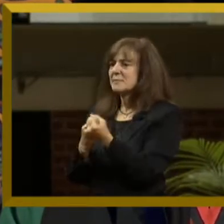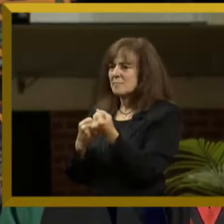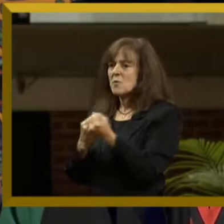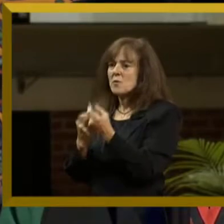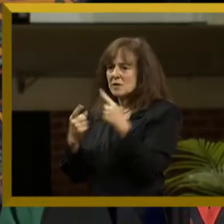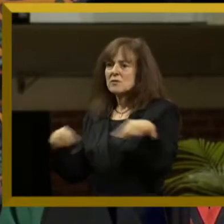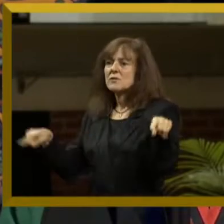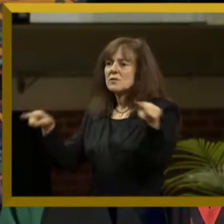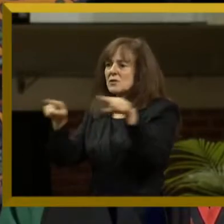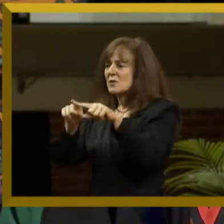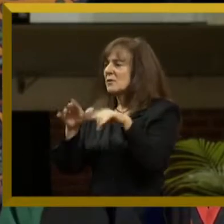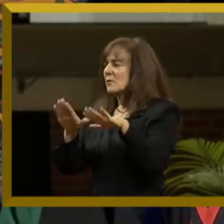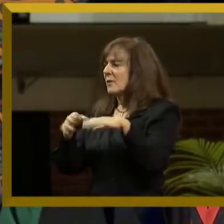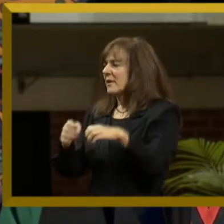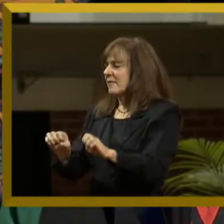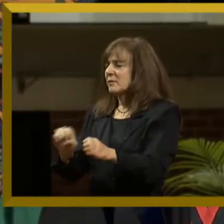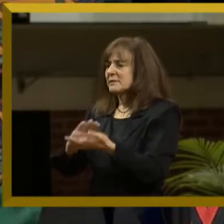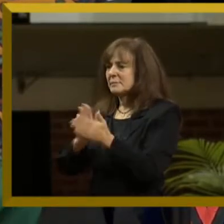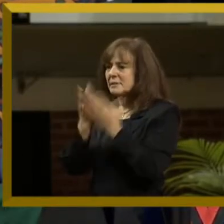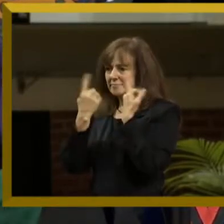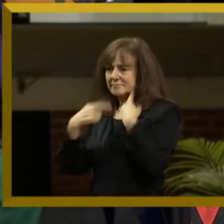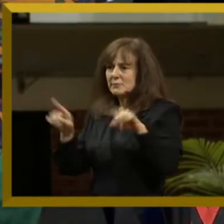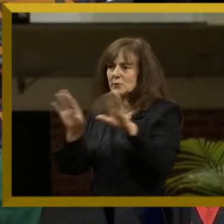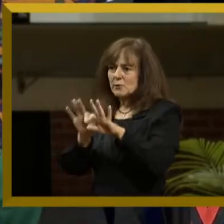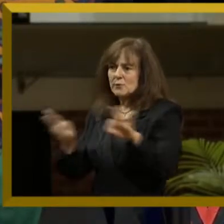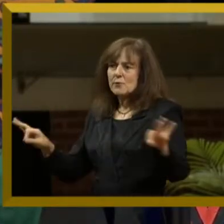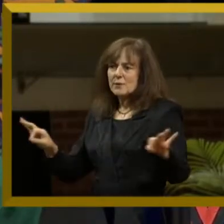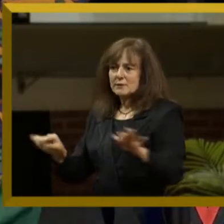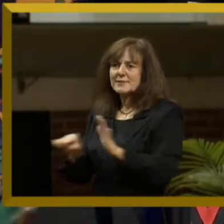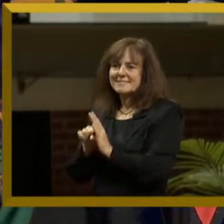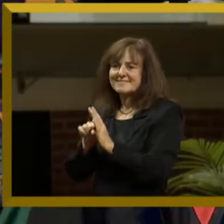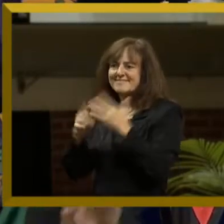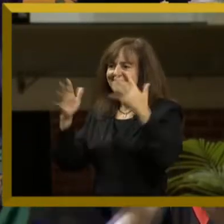you in your efforts to get to this stage.